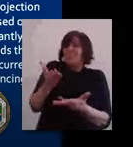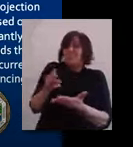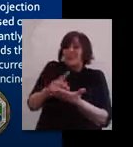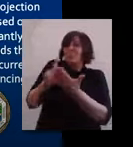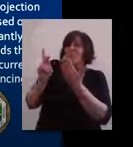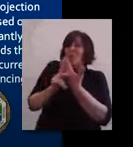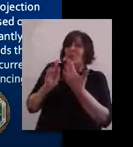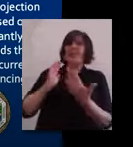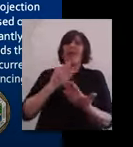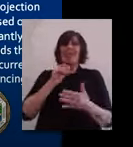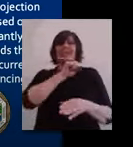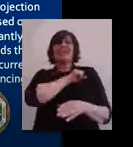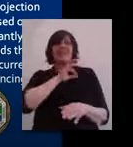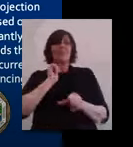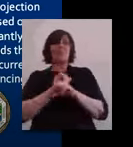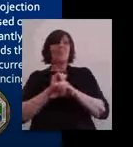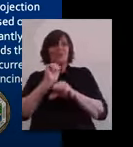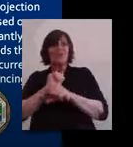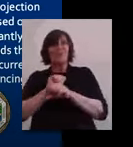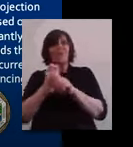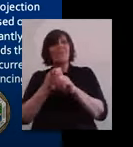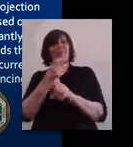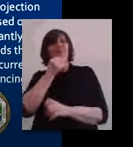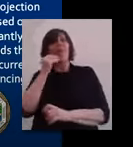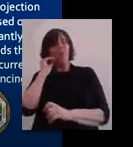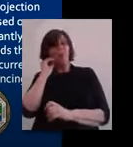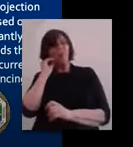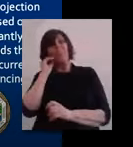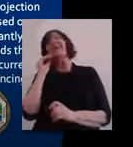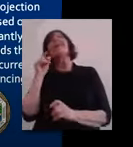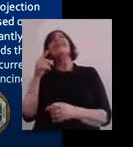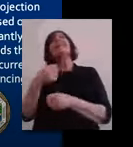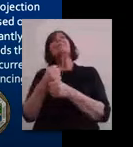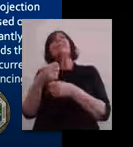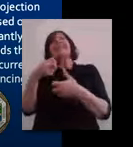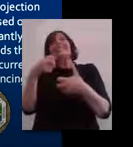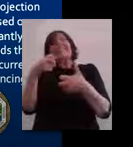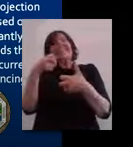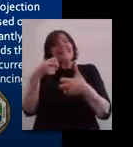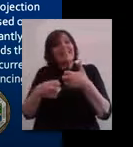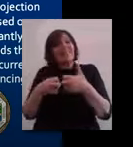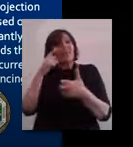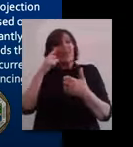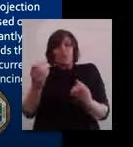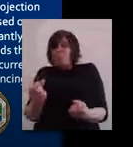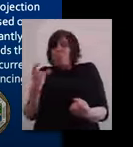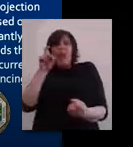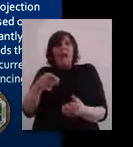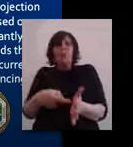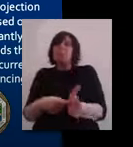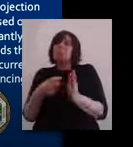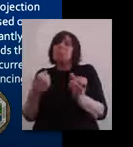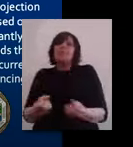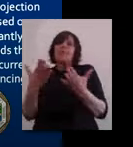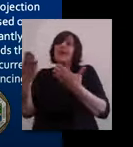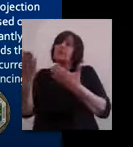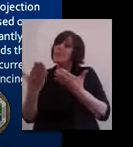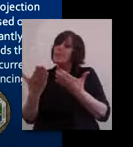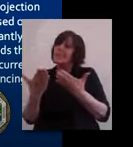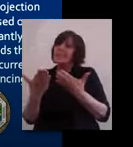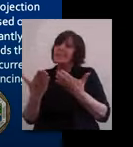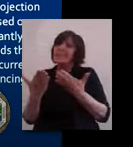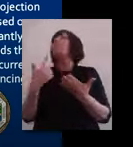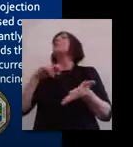many of them from home. And it has made it difficult because we have to provide these services. Now, that means we're going to probably have to spend more money